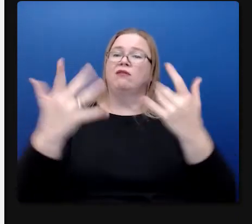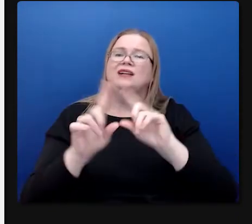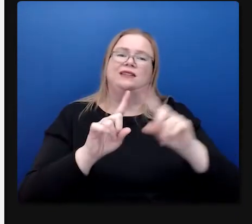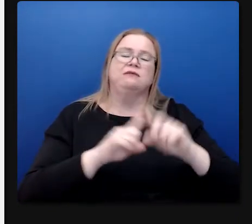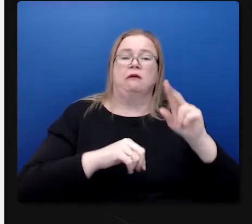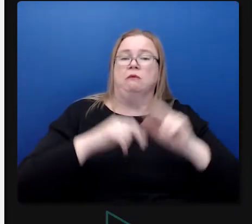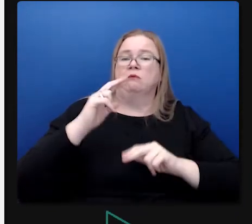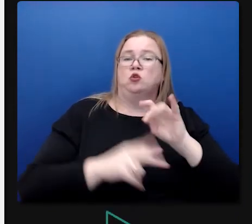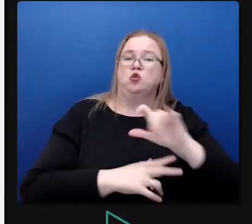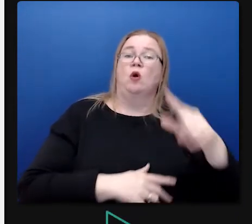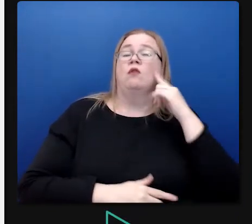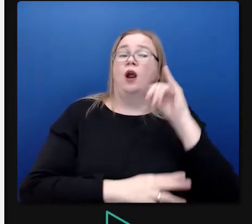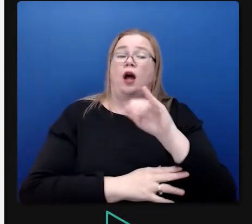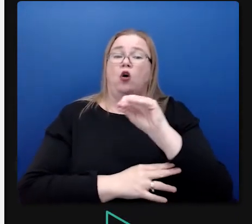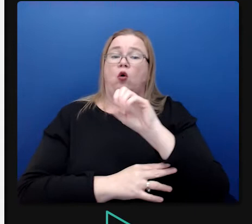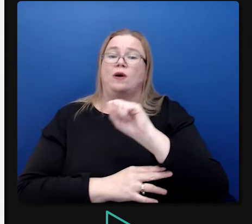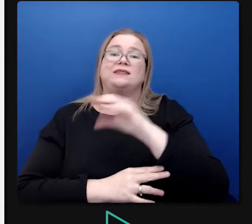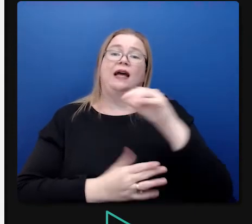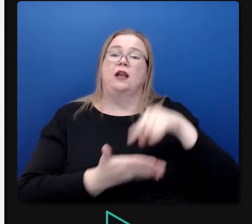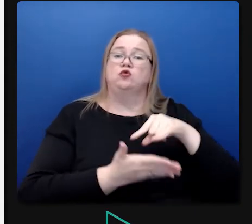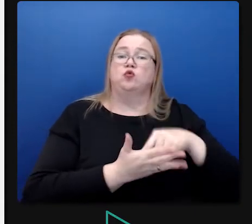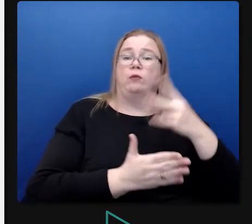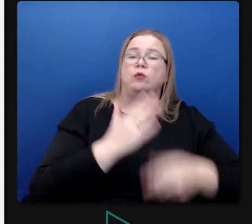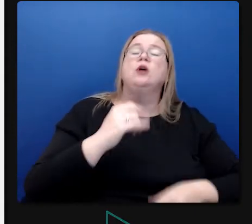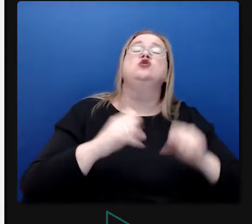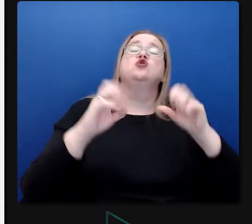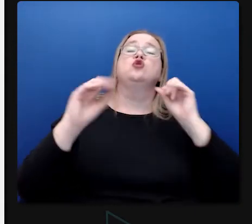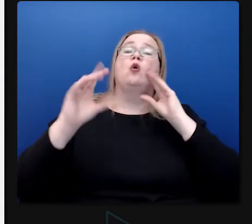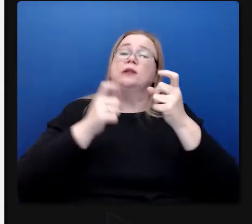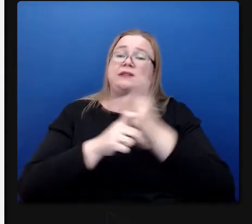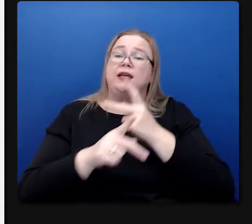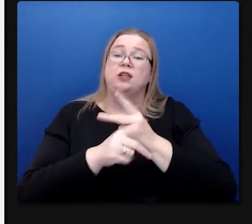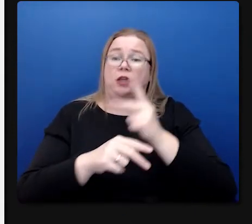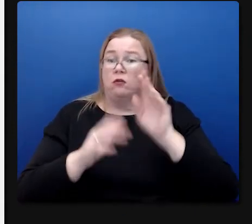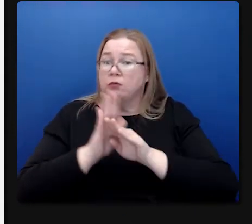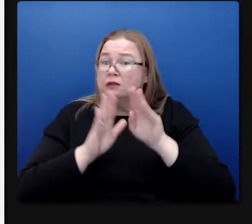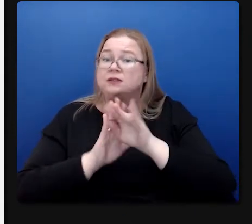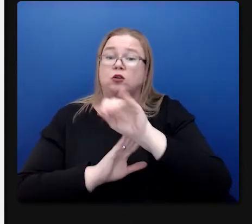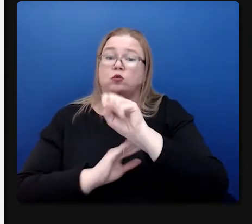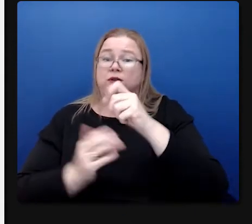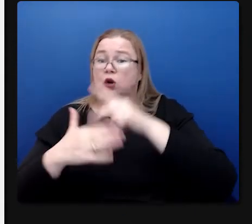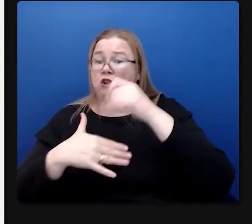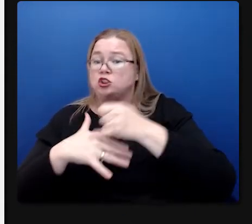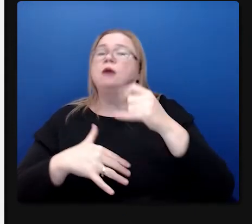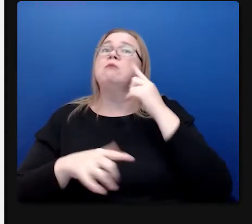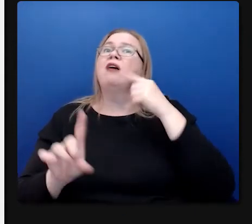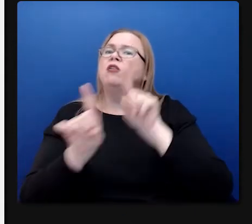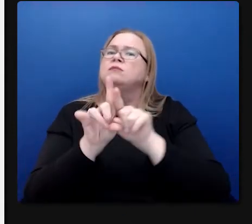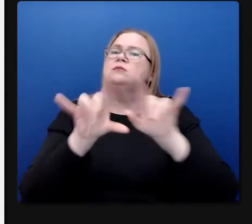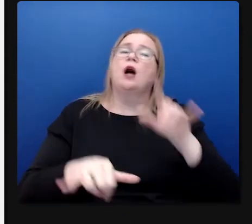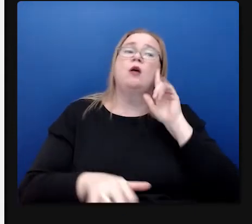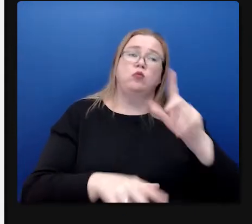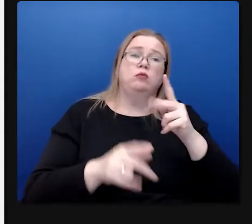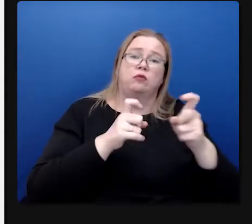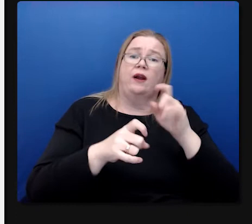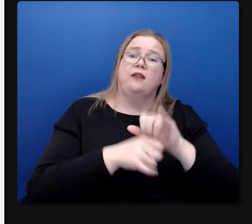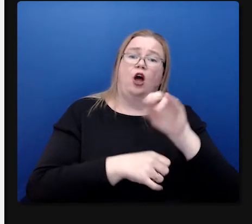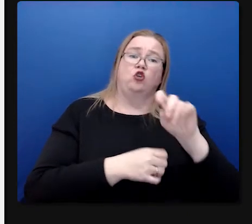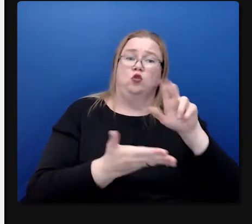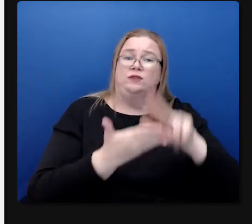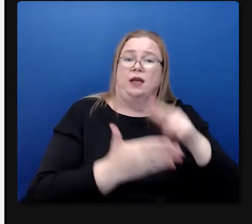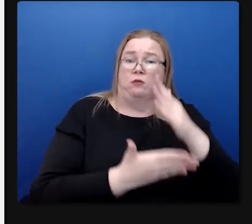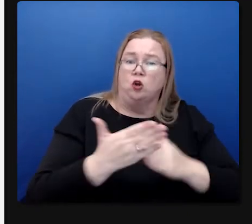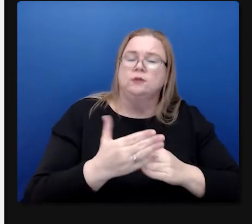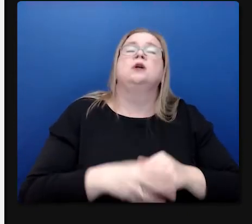all sorts of build tools for iOS and Android developers. So it is going to handle building the iOS project for us, but it's also going to manage this code signing